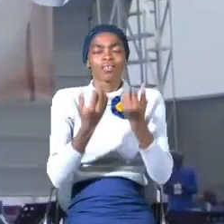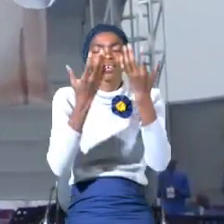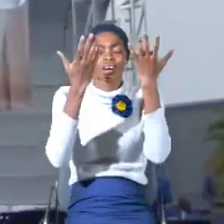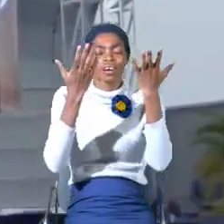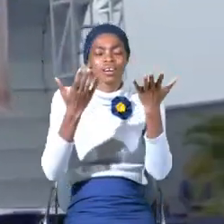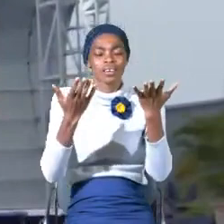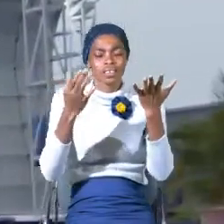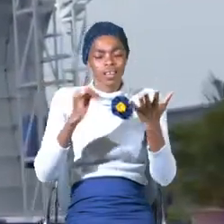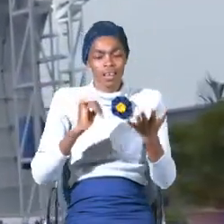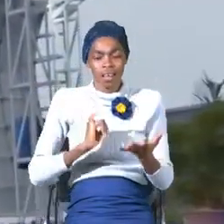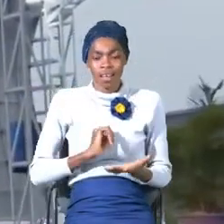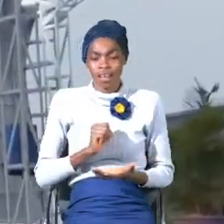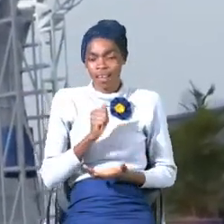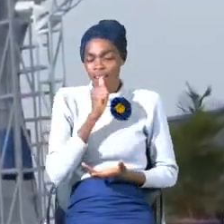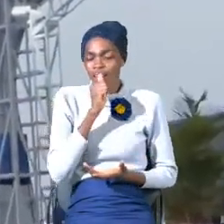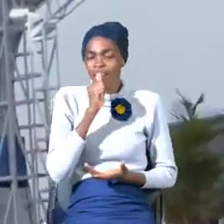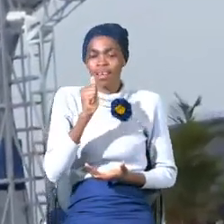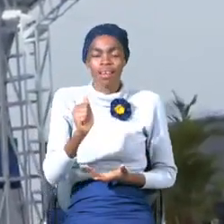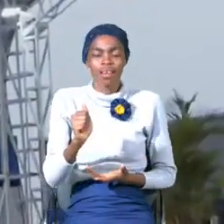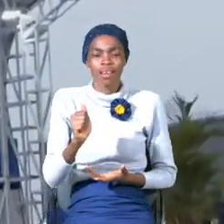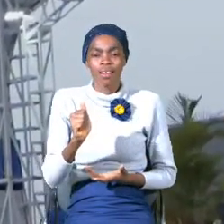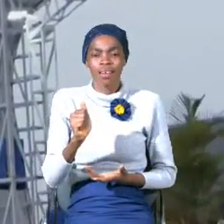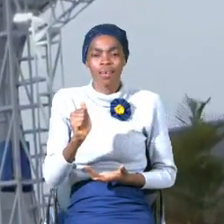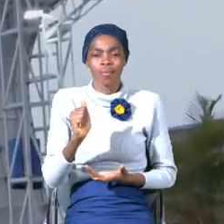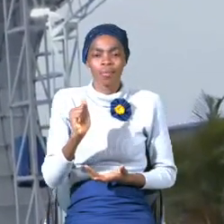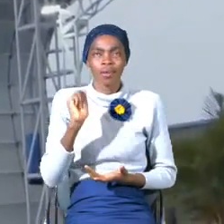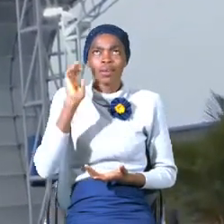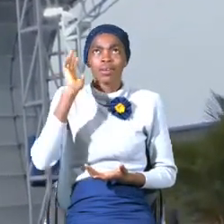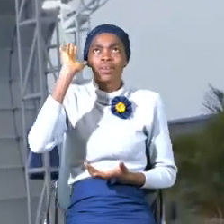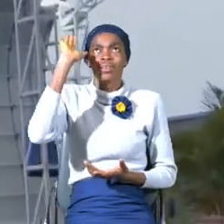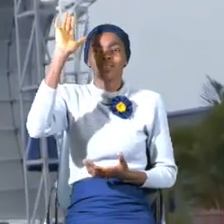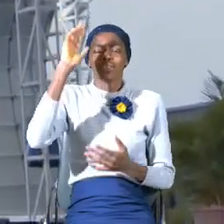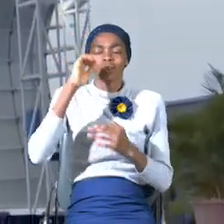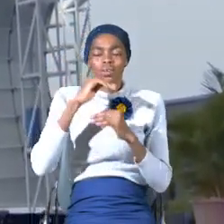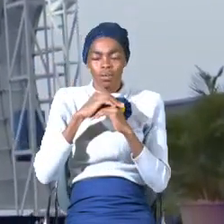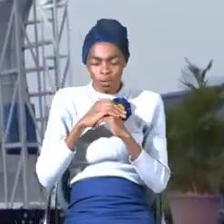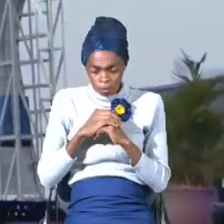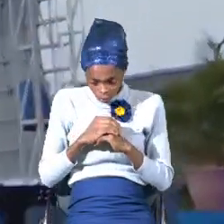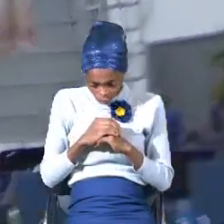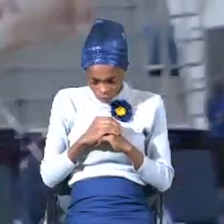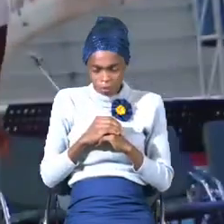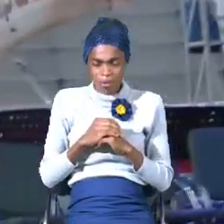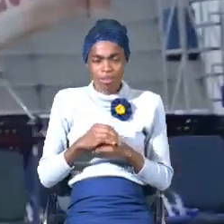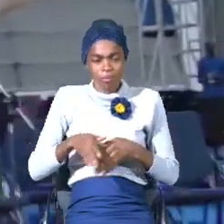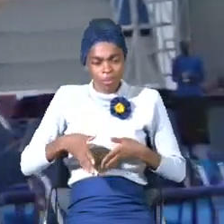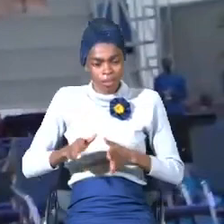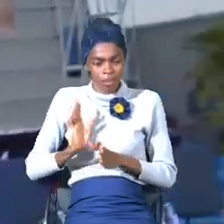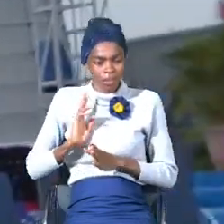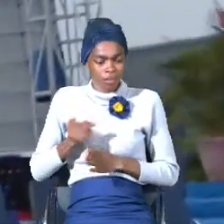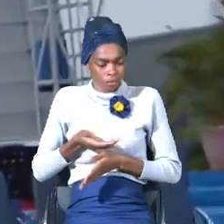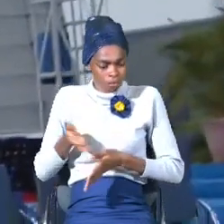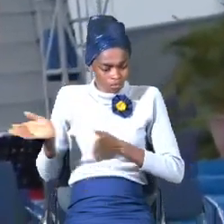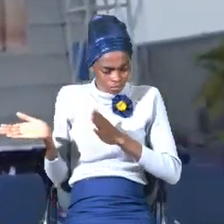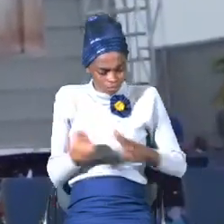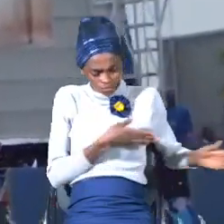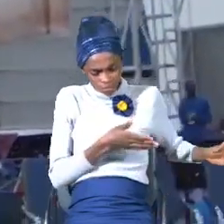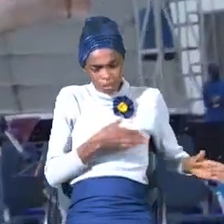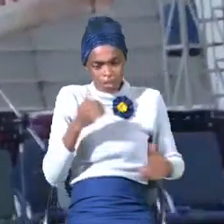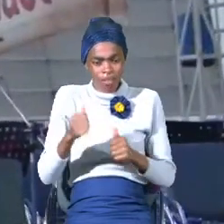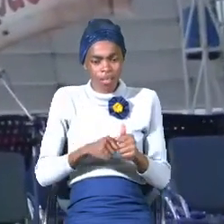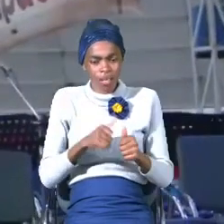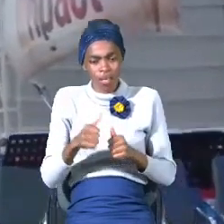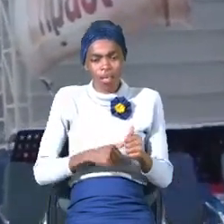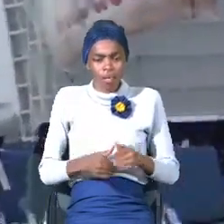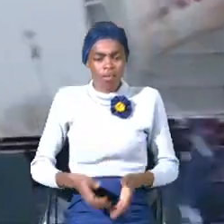Since we are surrounded by a great cloud of witnesses, let us lay aside every weight and the sin that